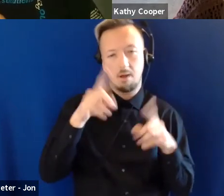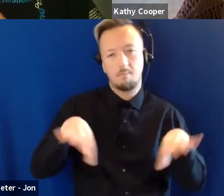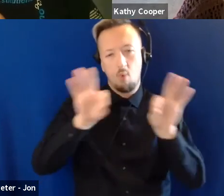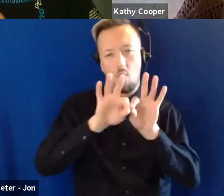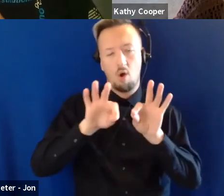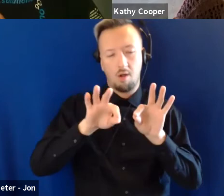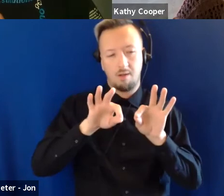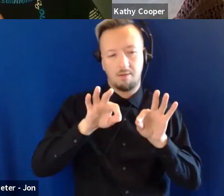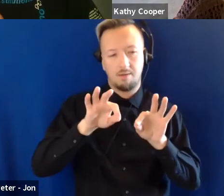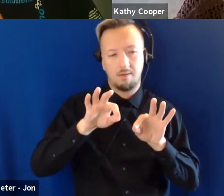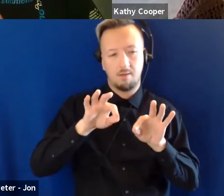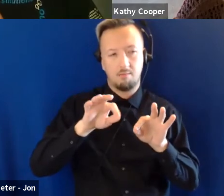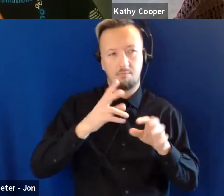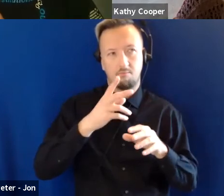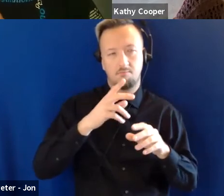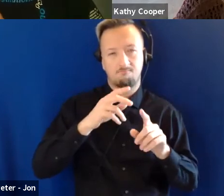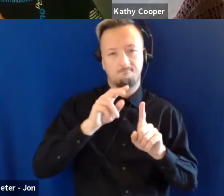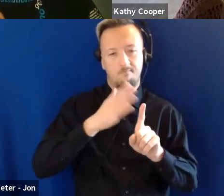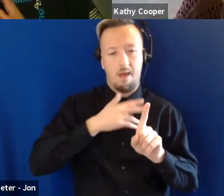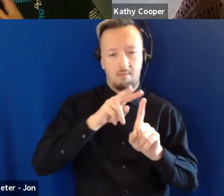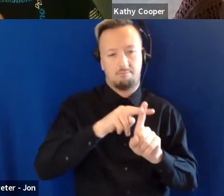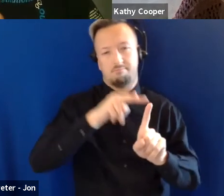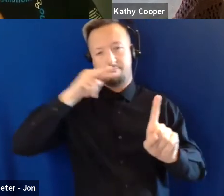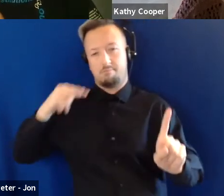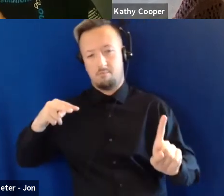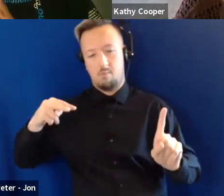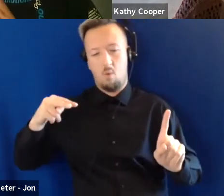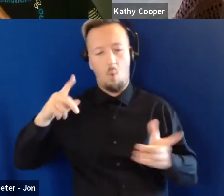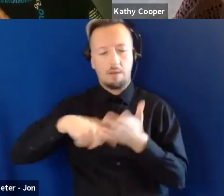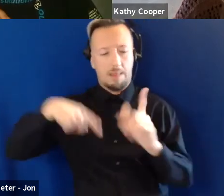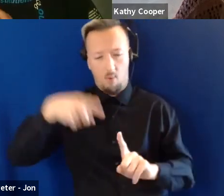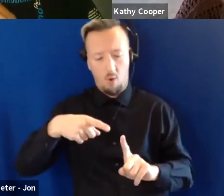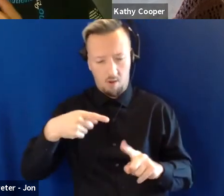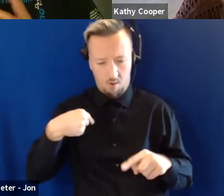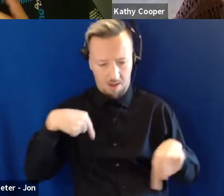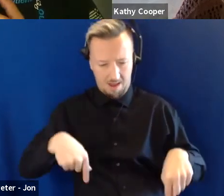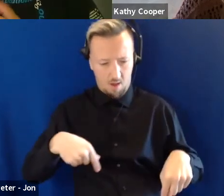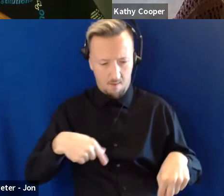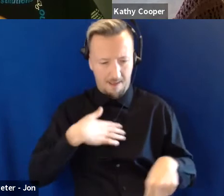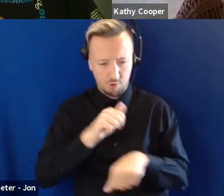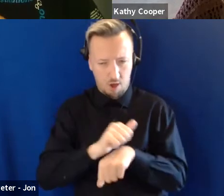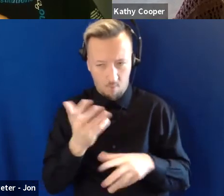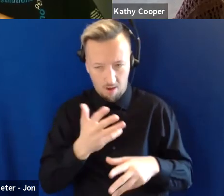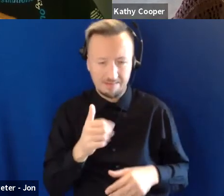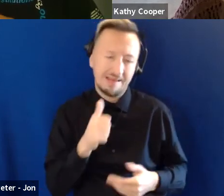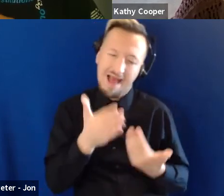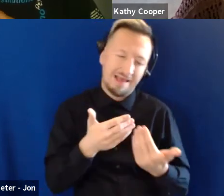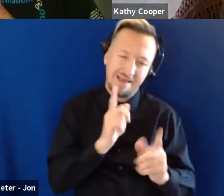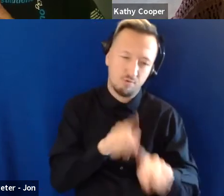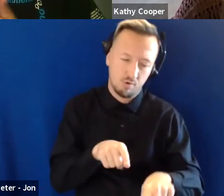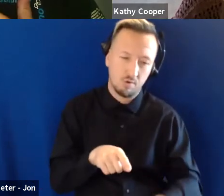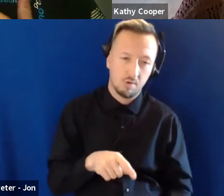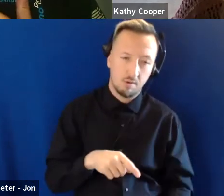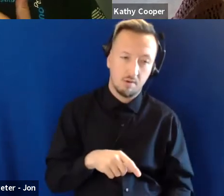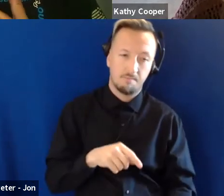on the job that needs to get done. And so it's not an easy answer. But